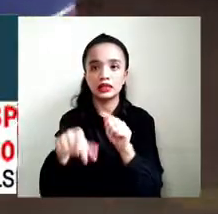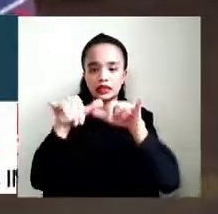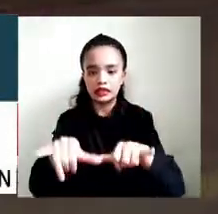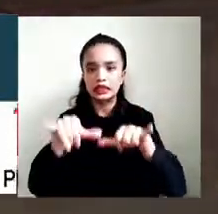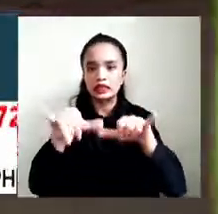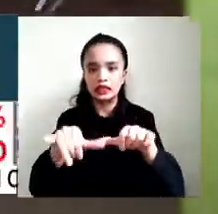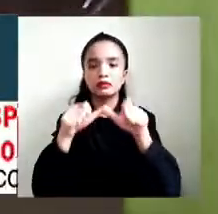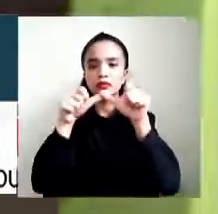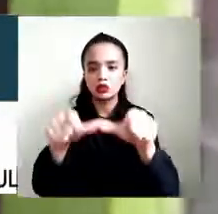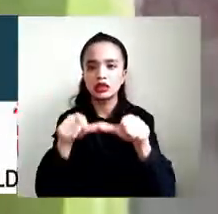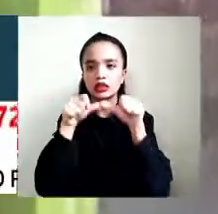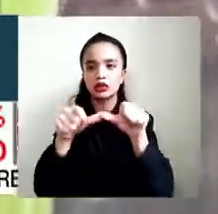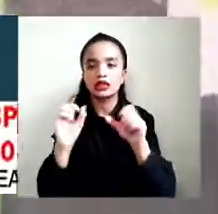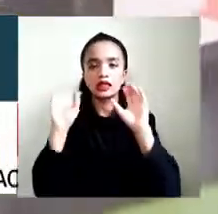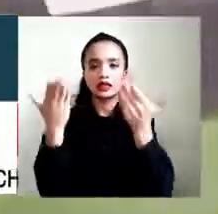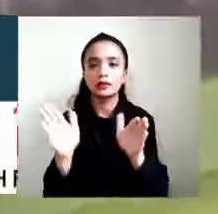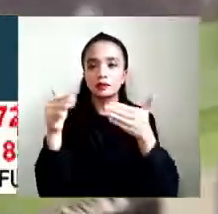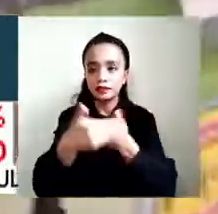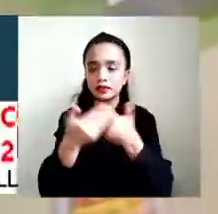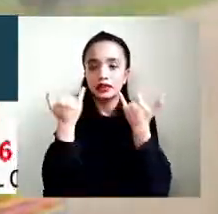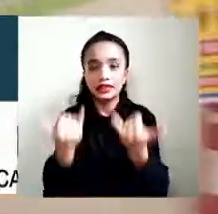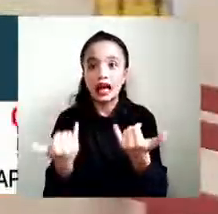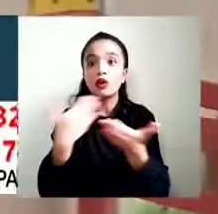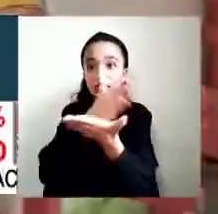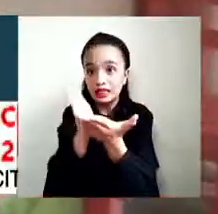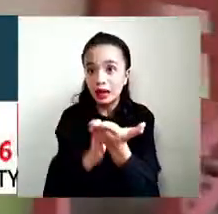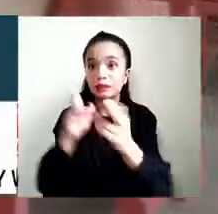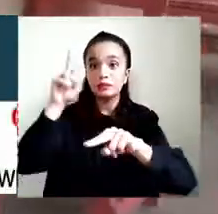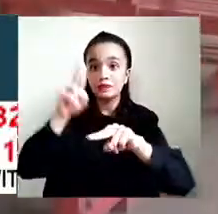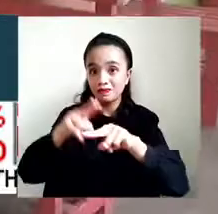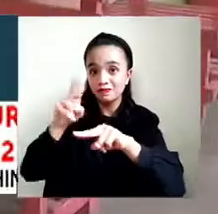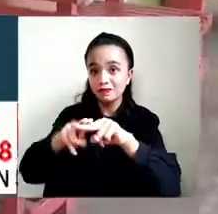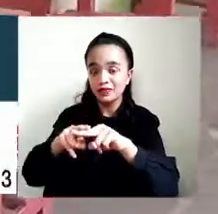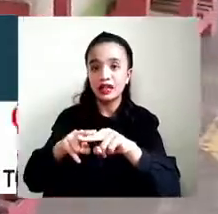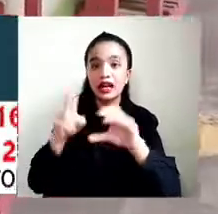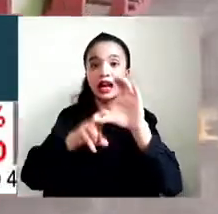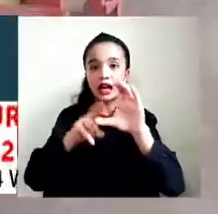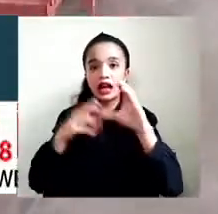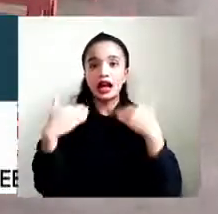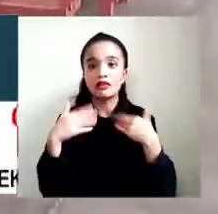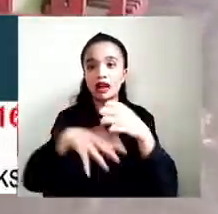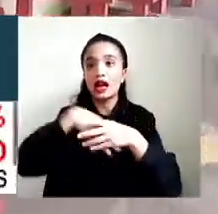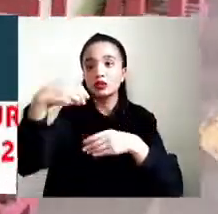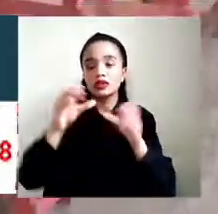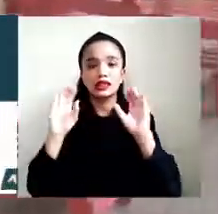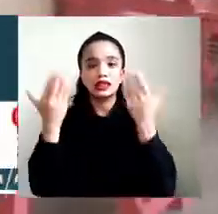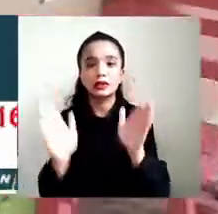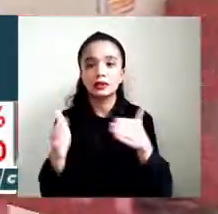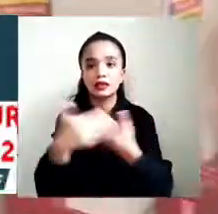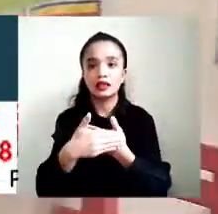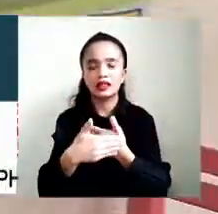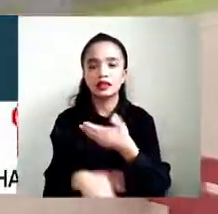the classroom. Now, there are chairs provided outside the classroom, so in case more than